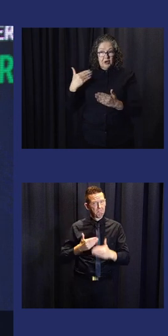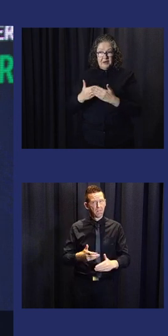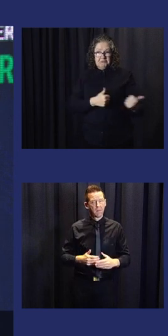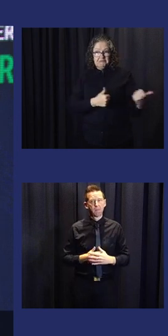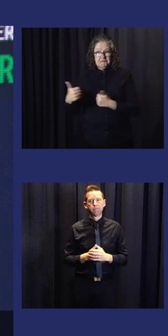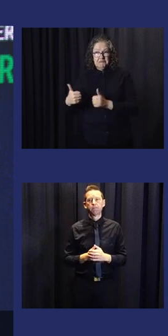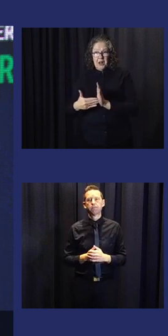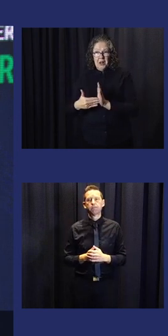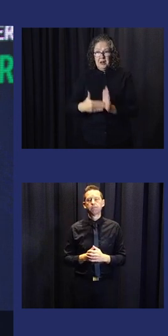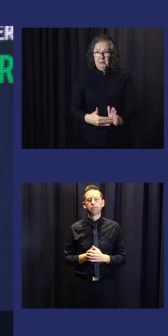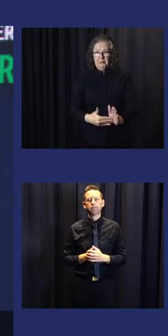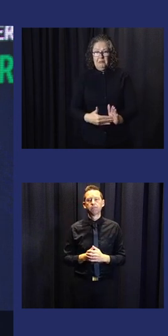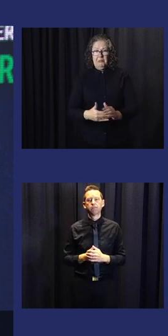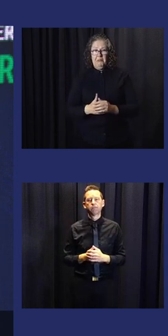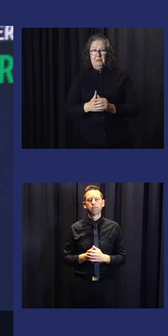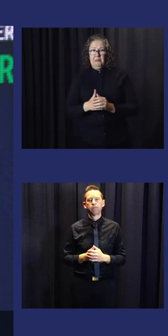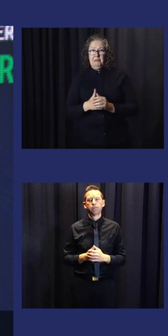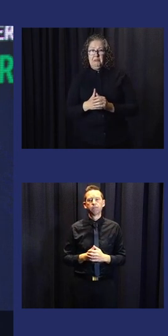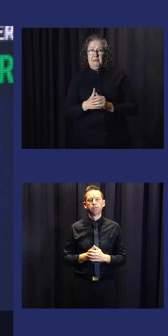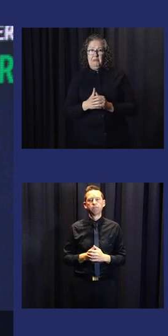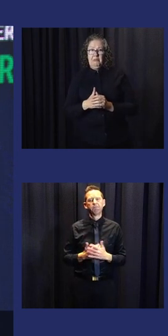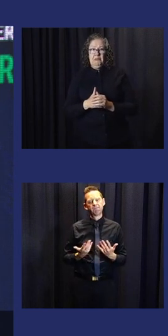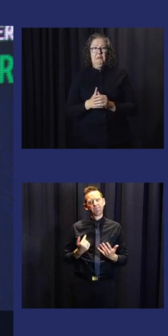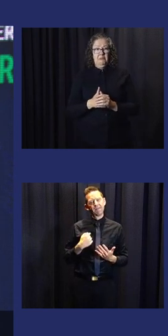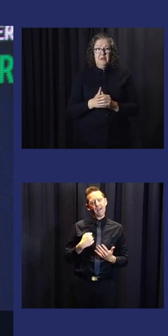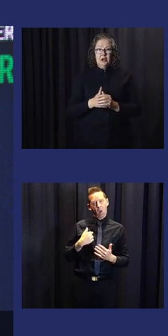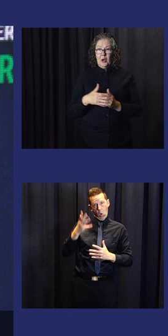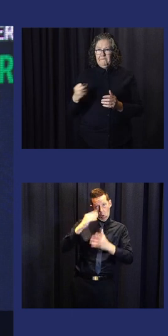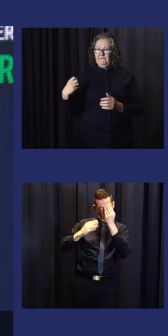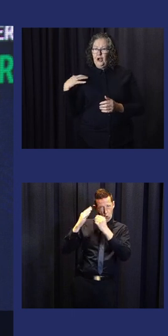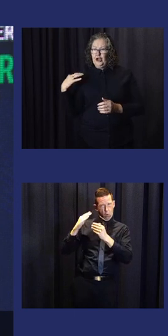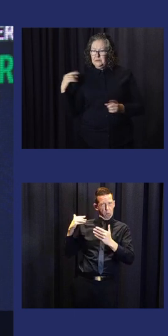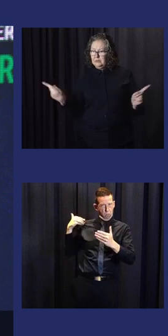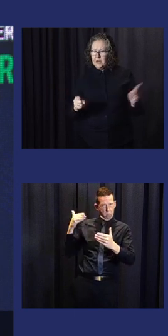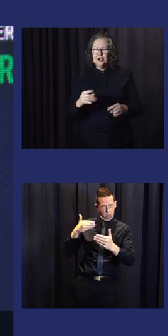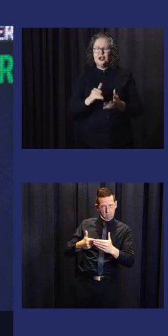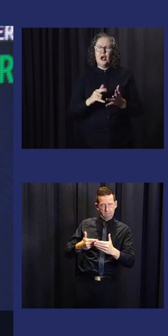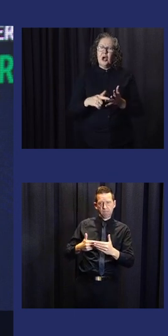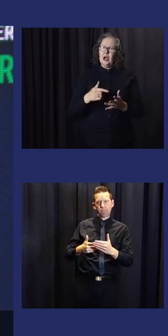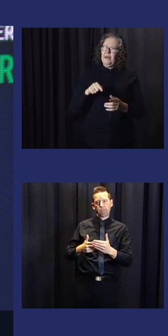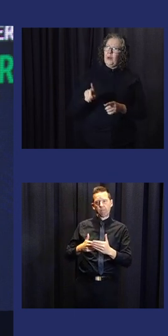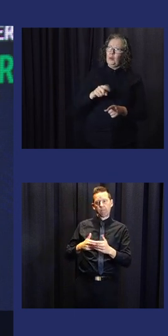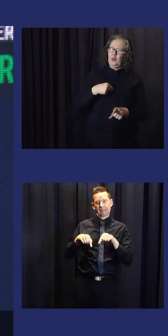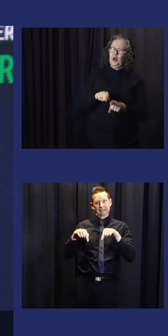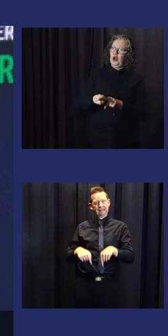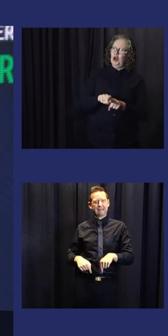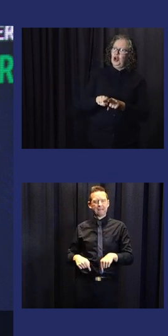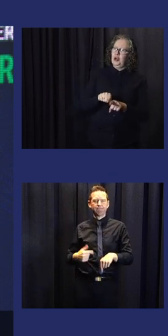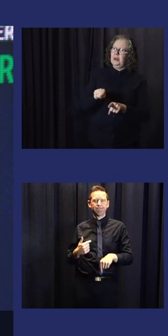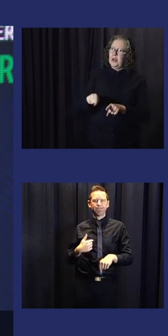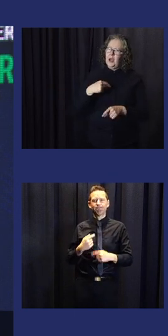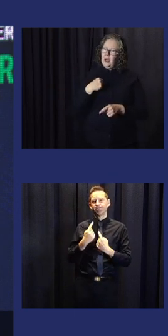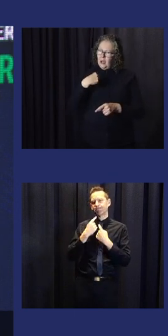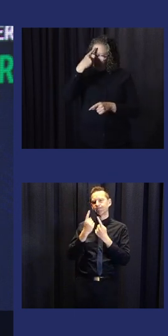because we have volunteers on the ground. So I think with this lesson, I would propose